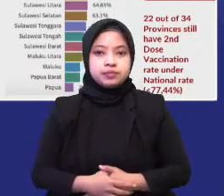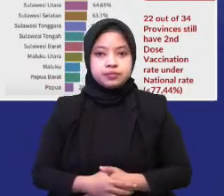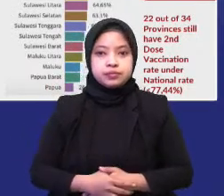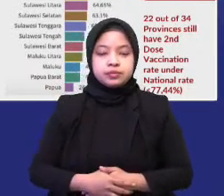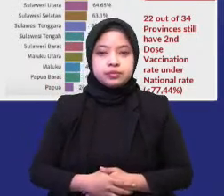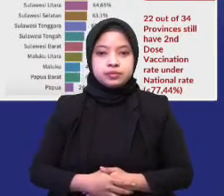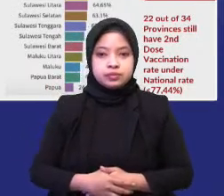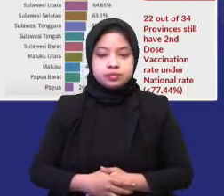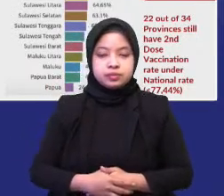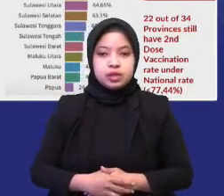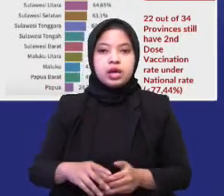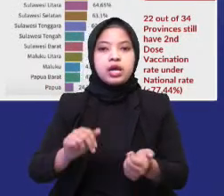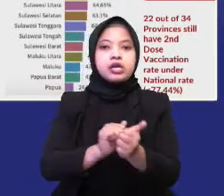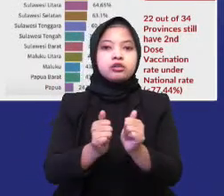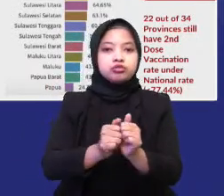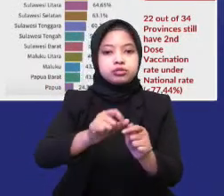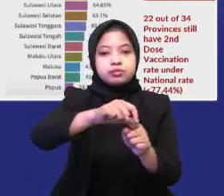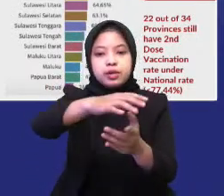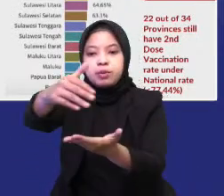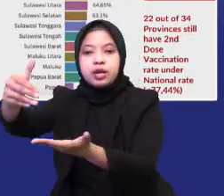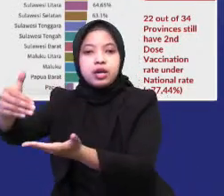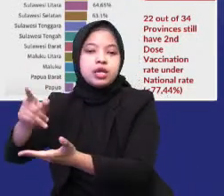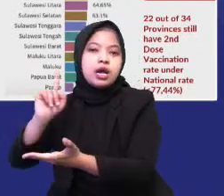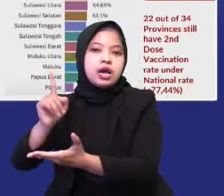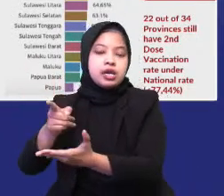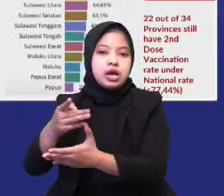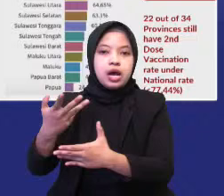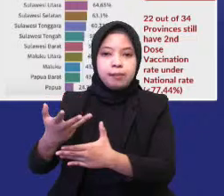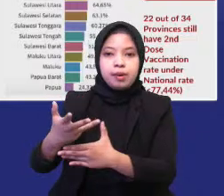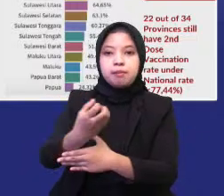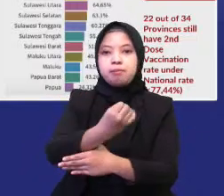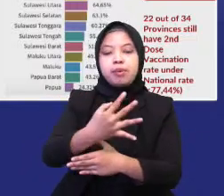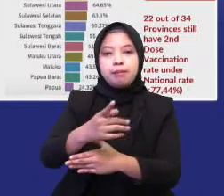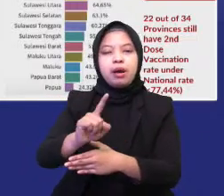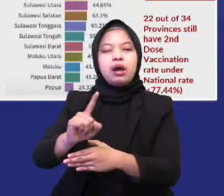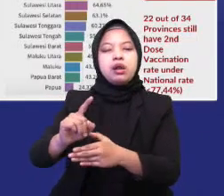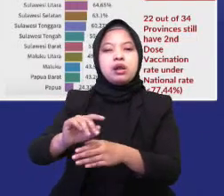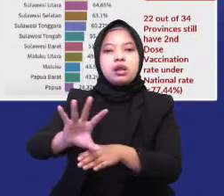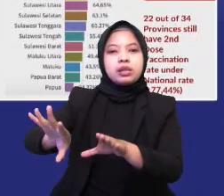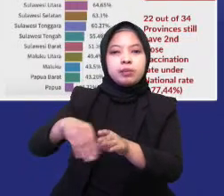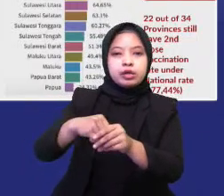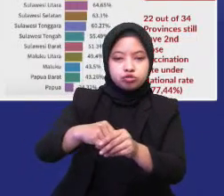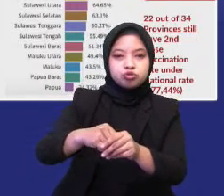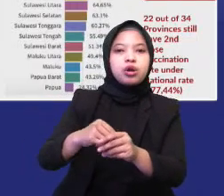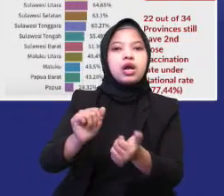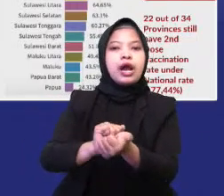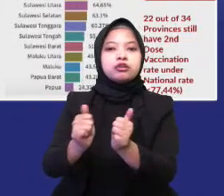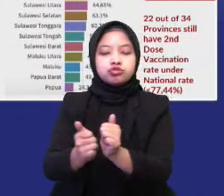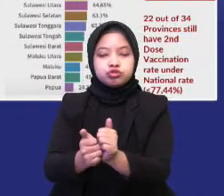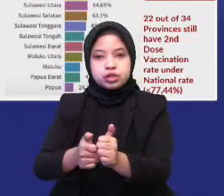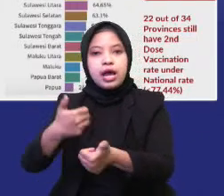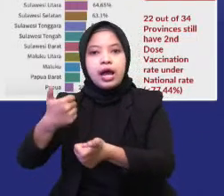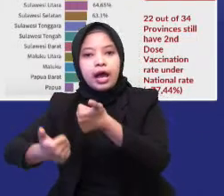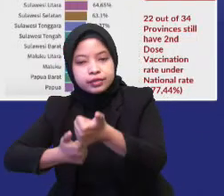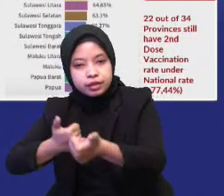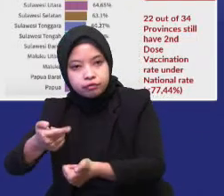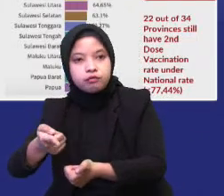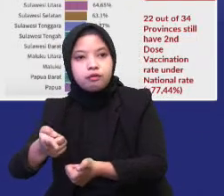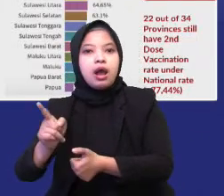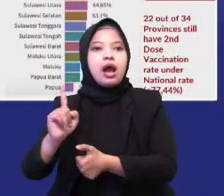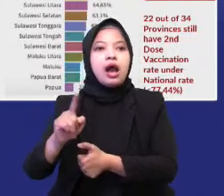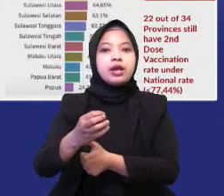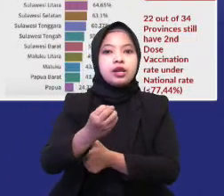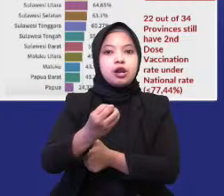Reflecting on the 6 case indicators, improvement in all aspects ranging from positive cases, active cases,